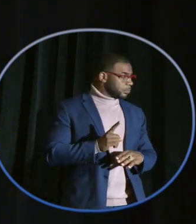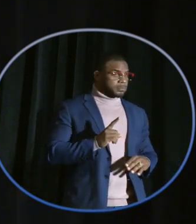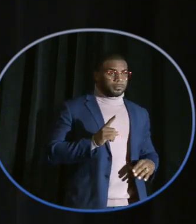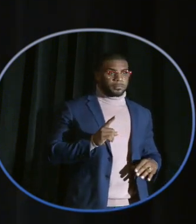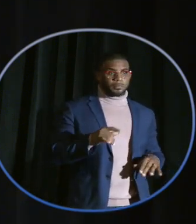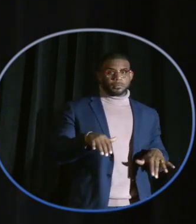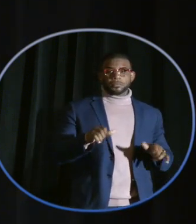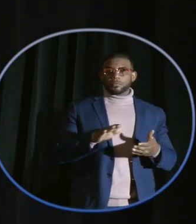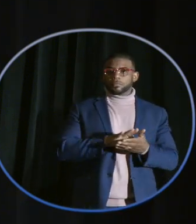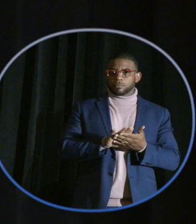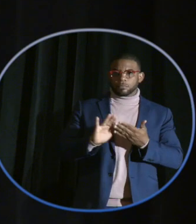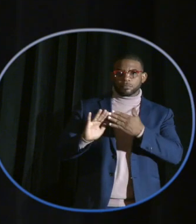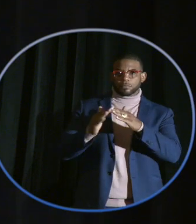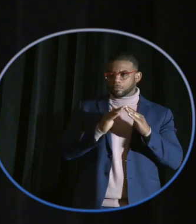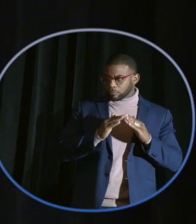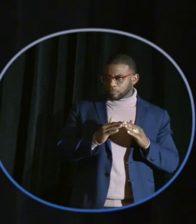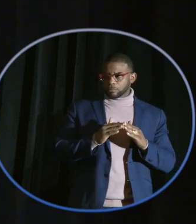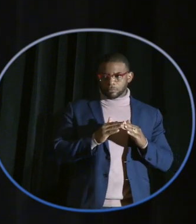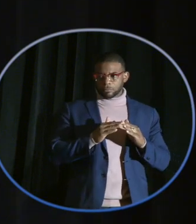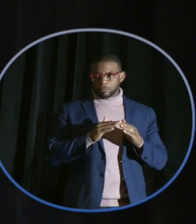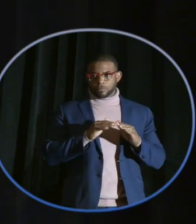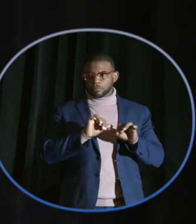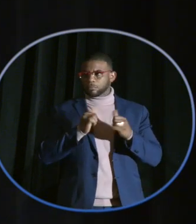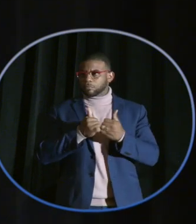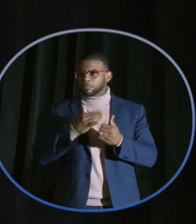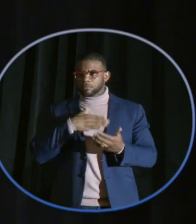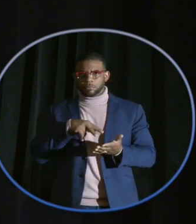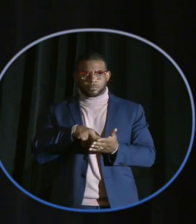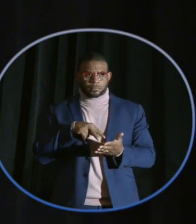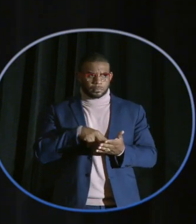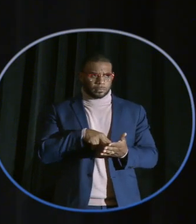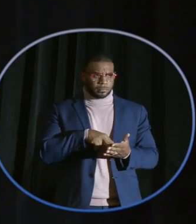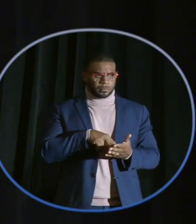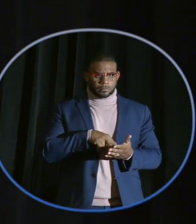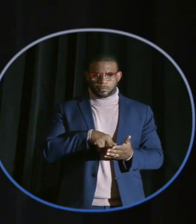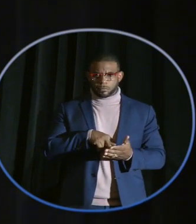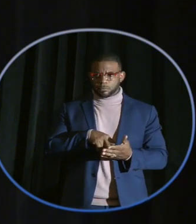Hose Heights Neighborhood Association, if you're here, could you just please stand?